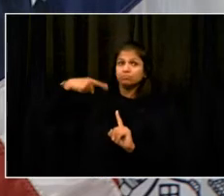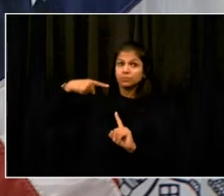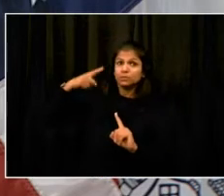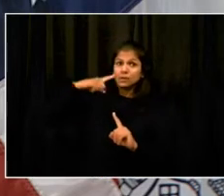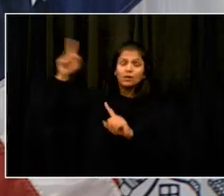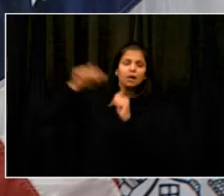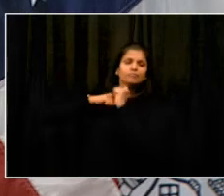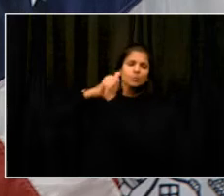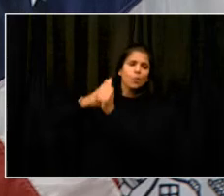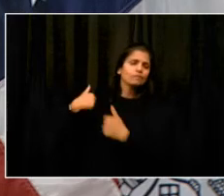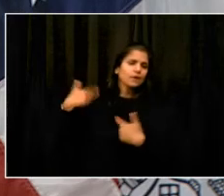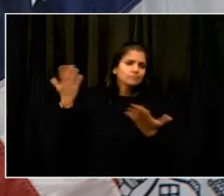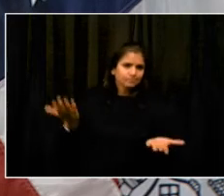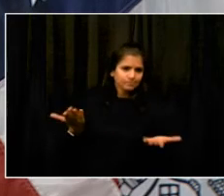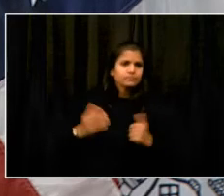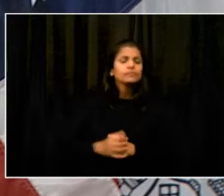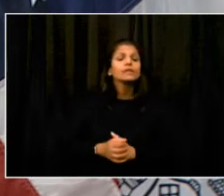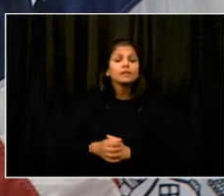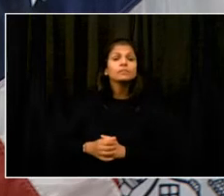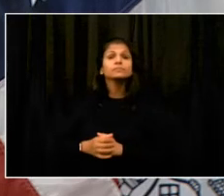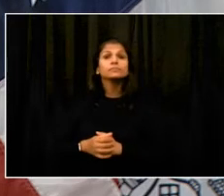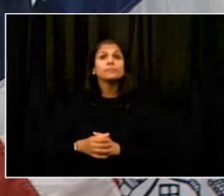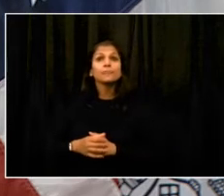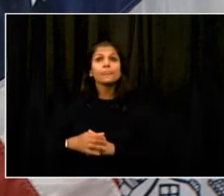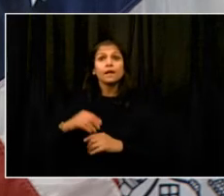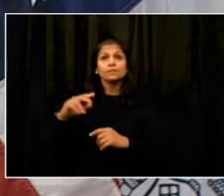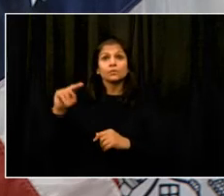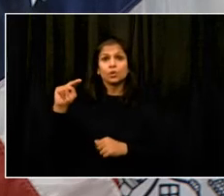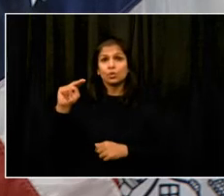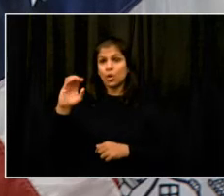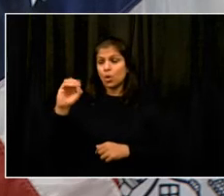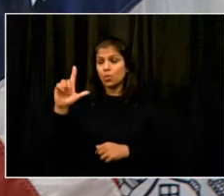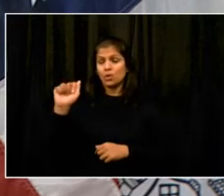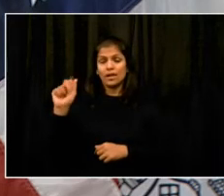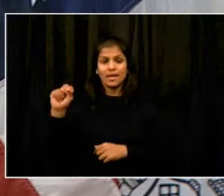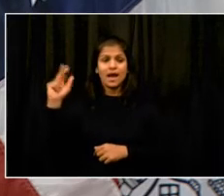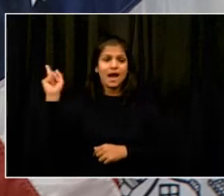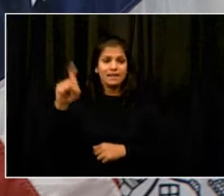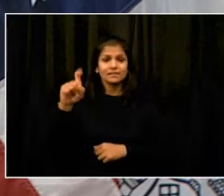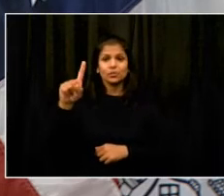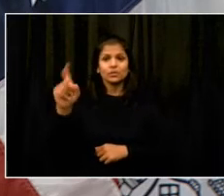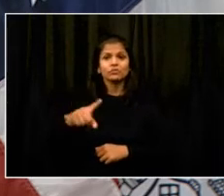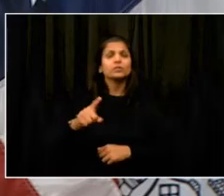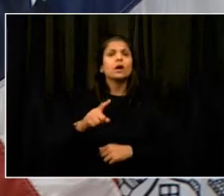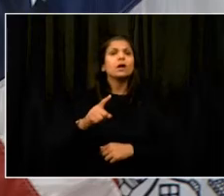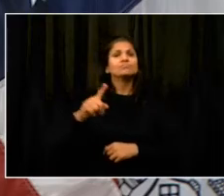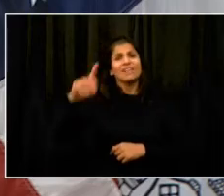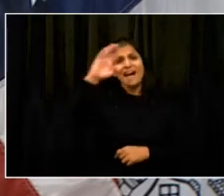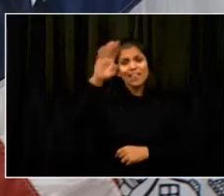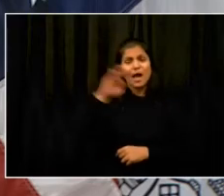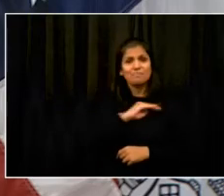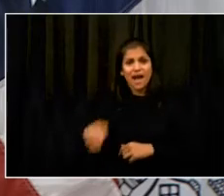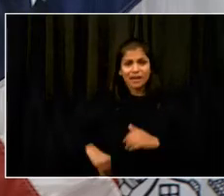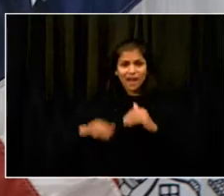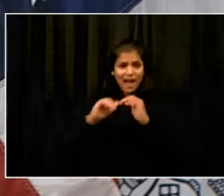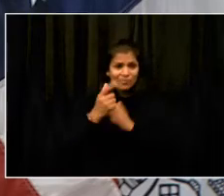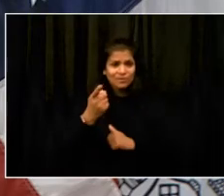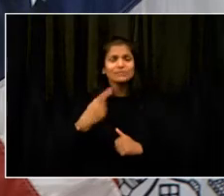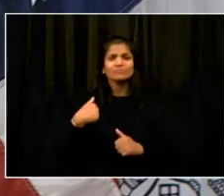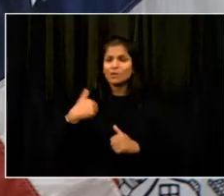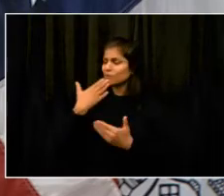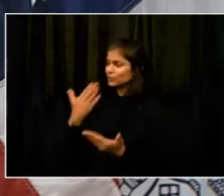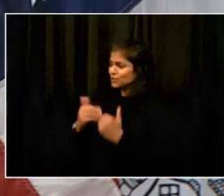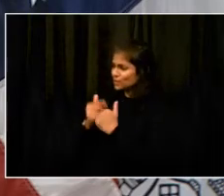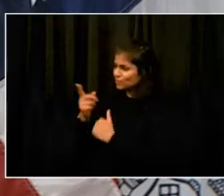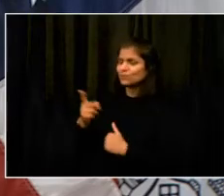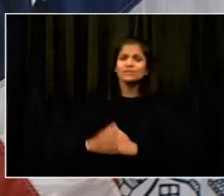Post. Hey, Mr. Mayor, how are you? Good, Nolan. How you doing? I'm good. I want to follow up on Andrew's question. He asked if you guys